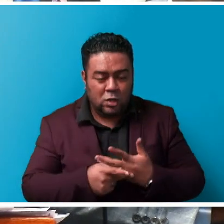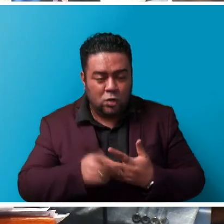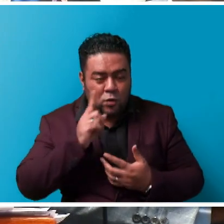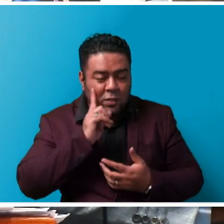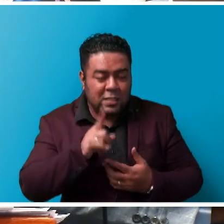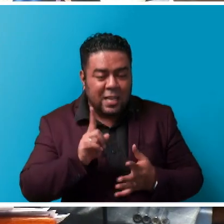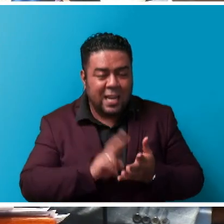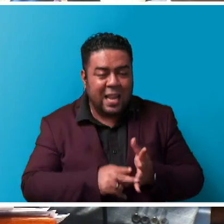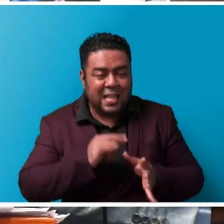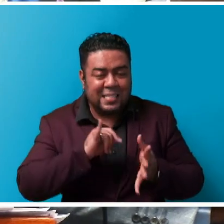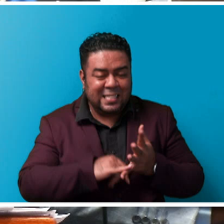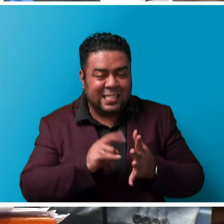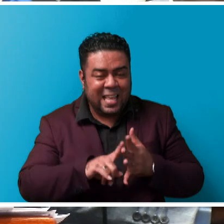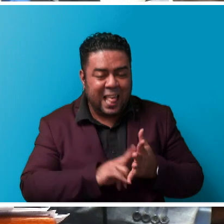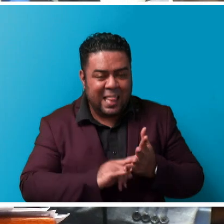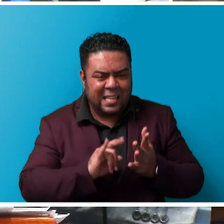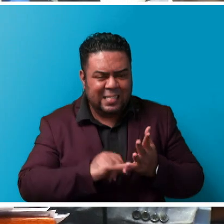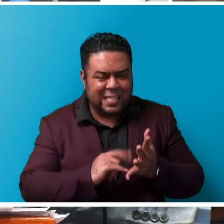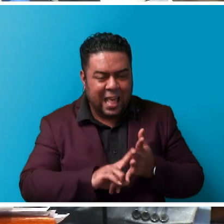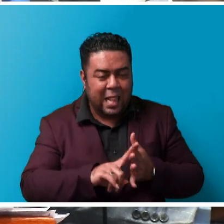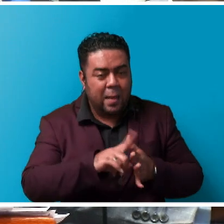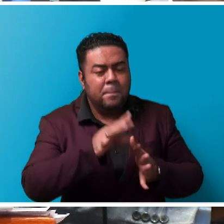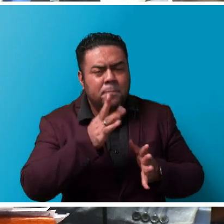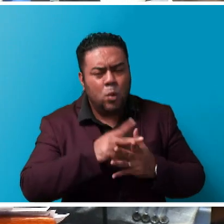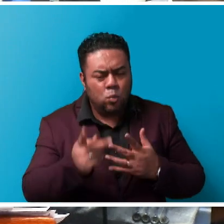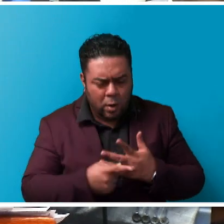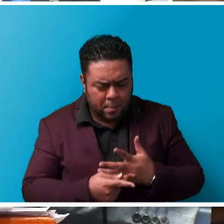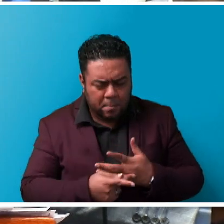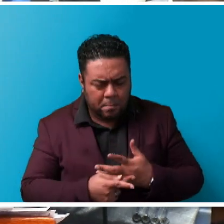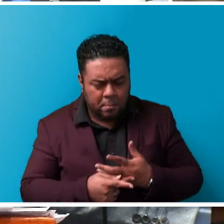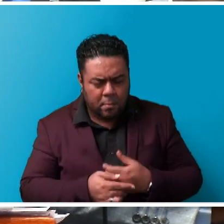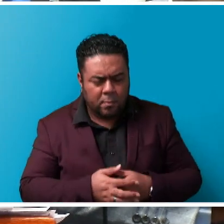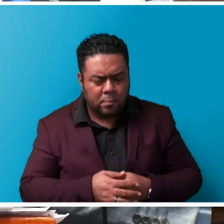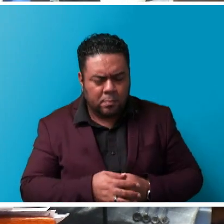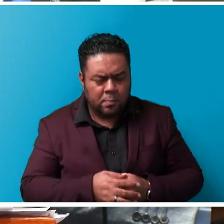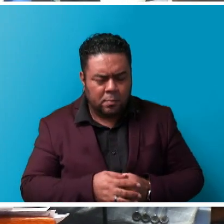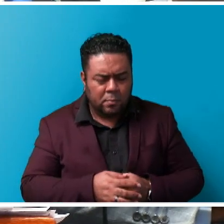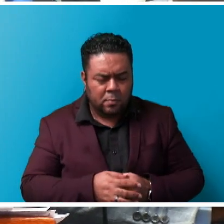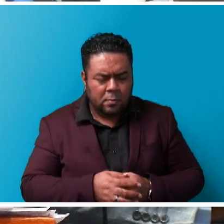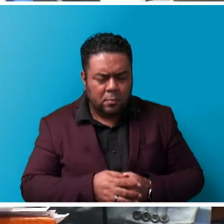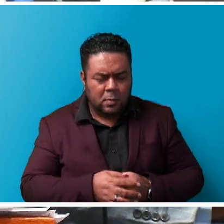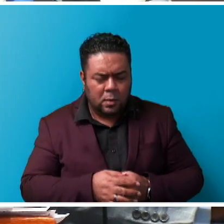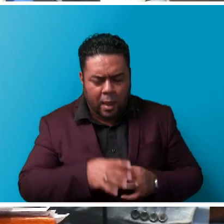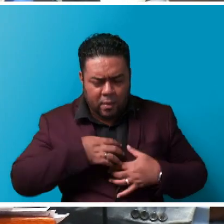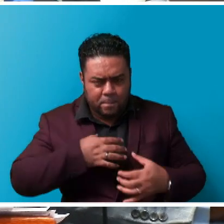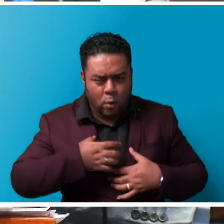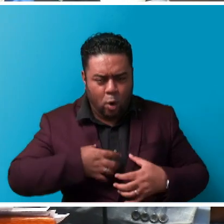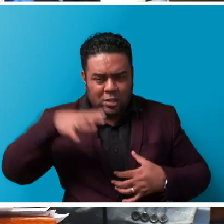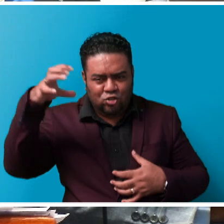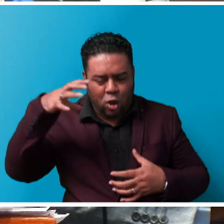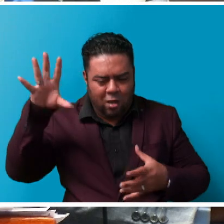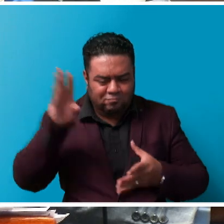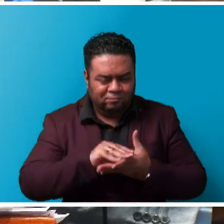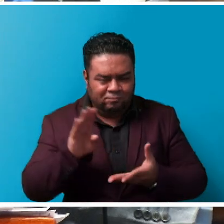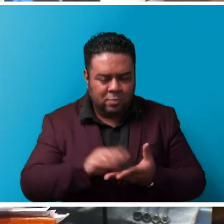program, or rural electrification program that we recently opened, and the more solar energy program